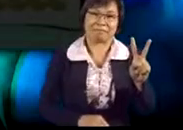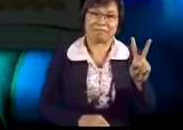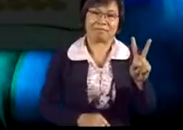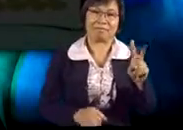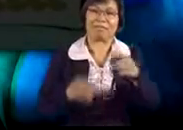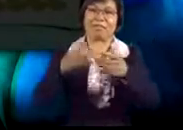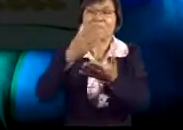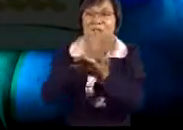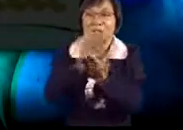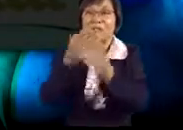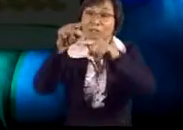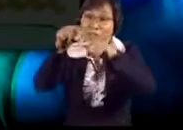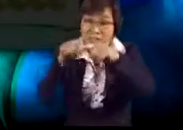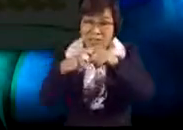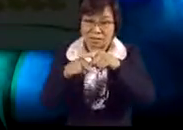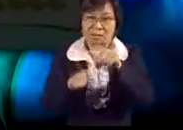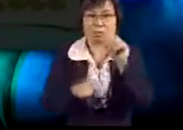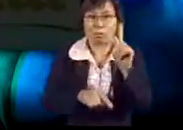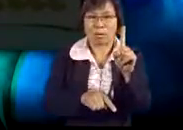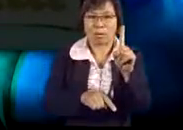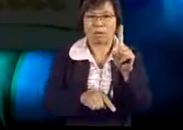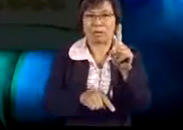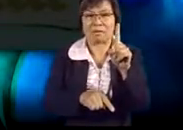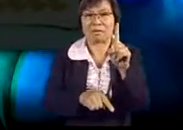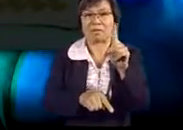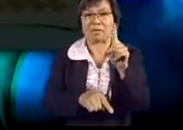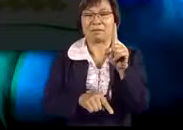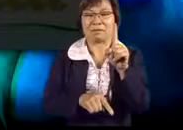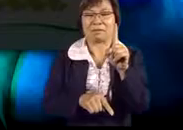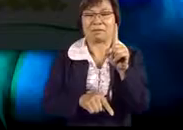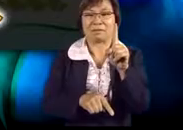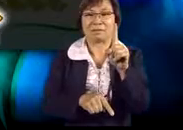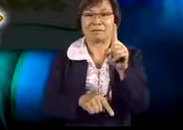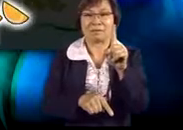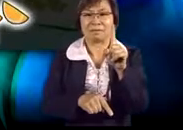The fraction is 1 of 8.